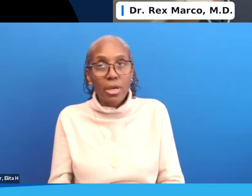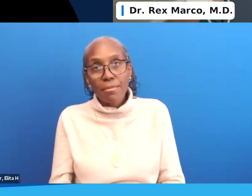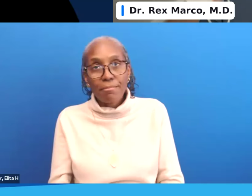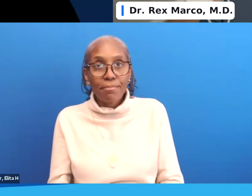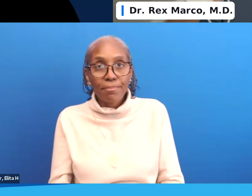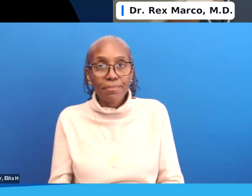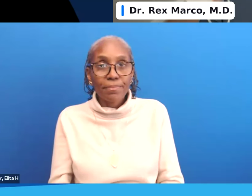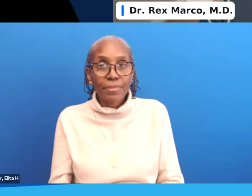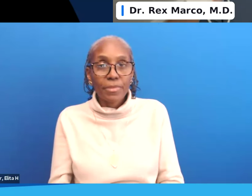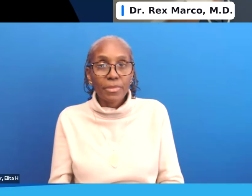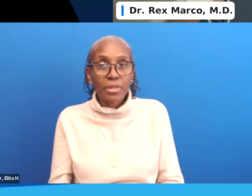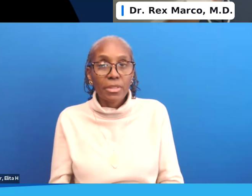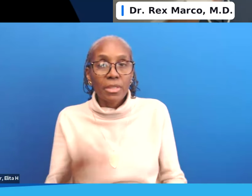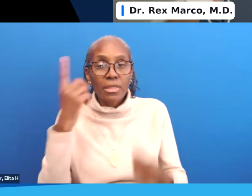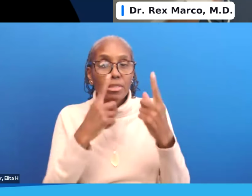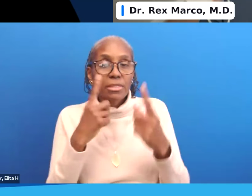consider advocating for yourself